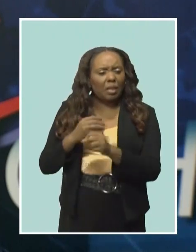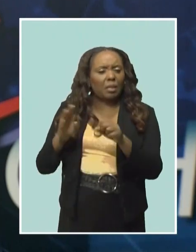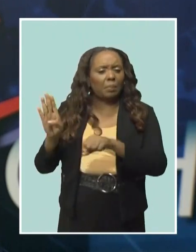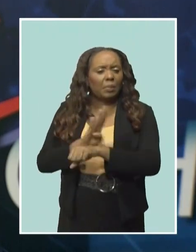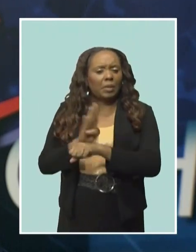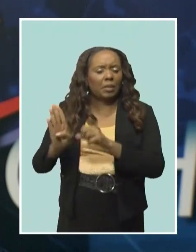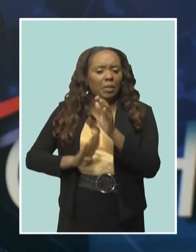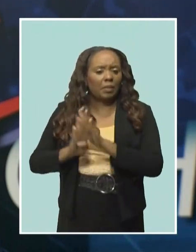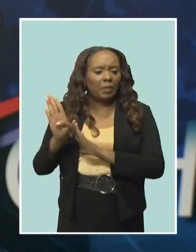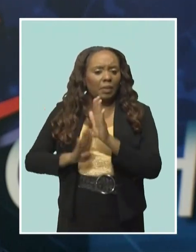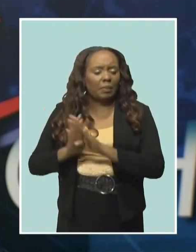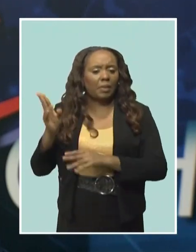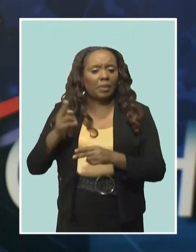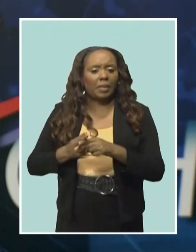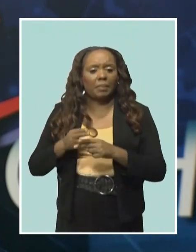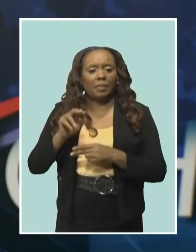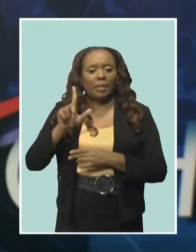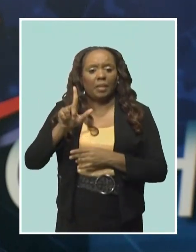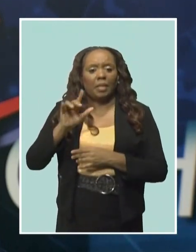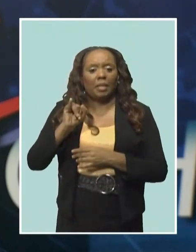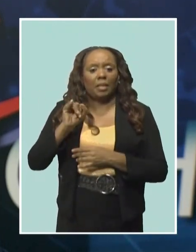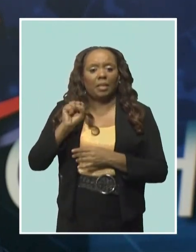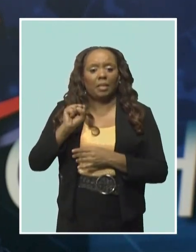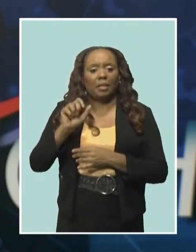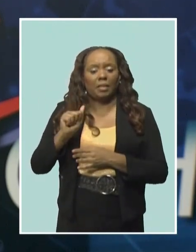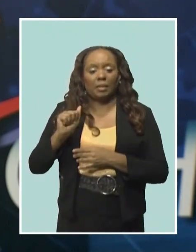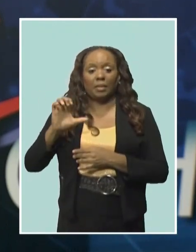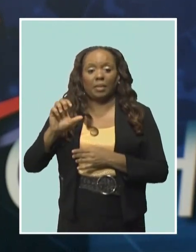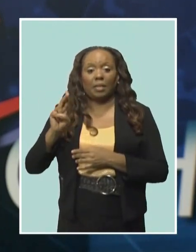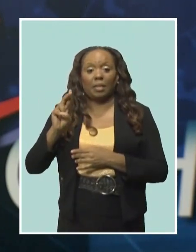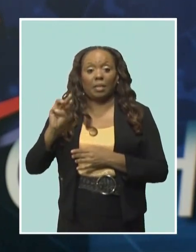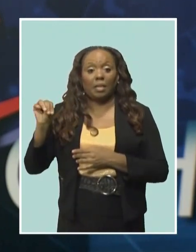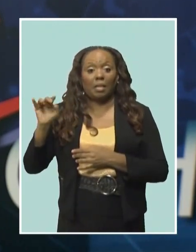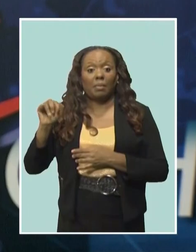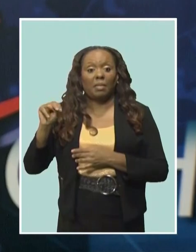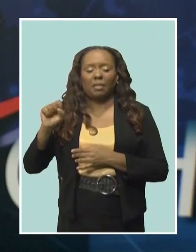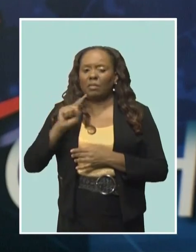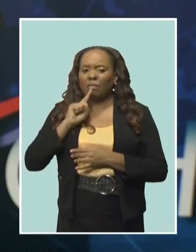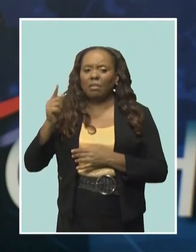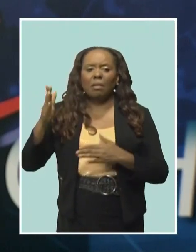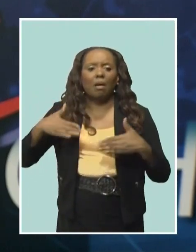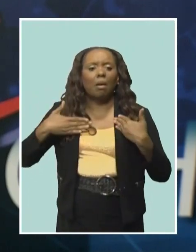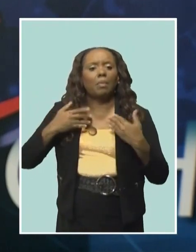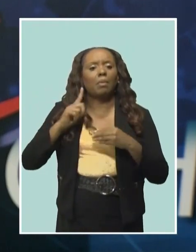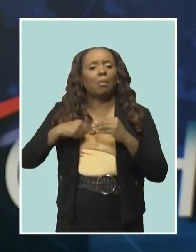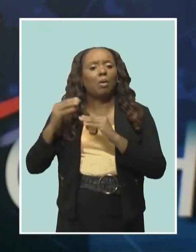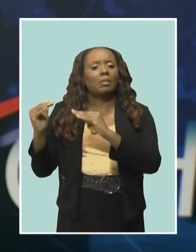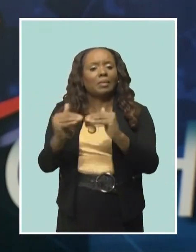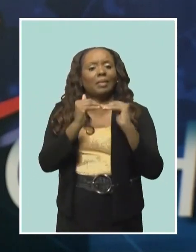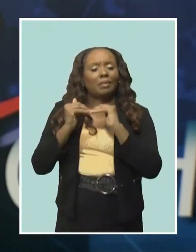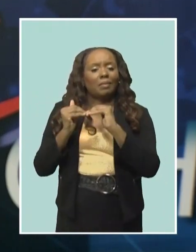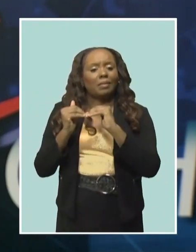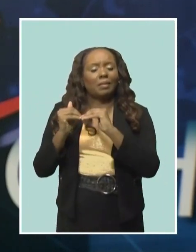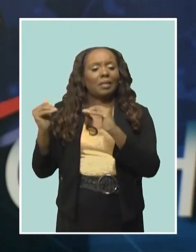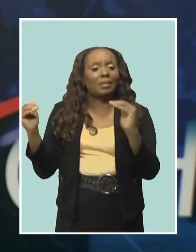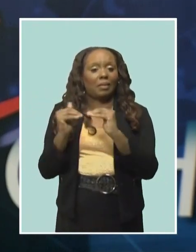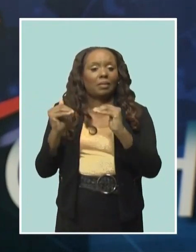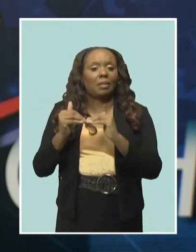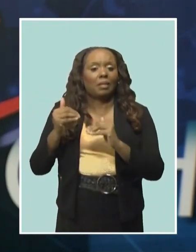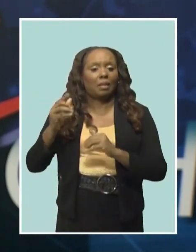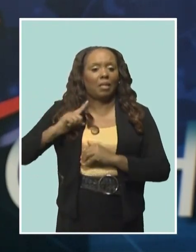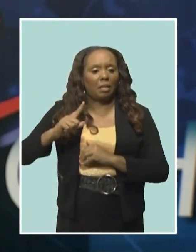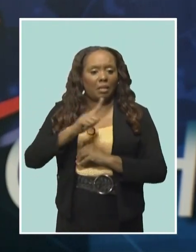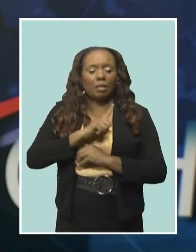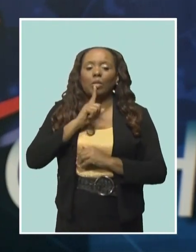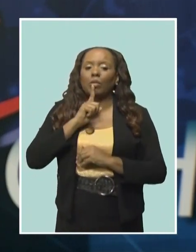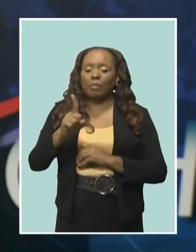Senator Lisa Cummins, is pleased that the child justice legislation introduced the concept of parental accountability. Opening debate